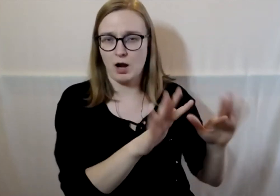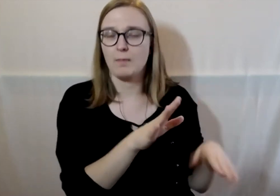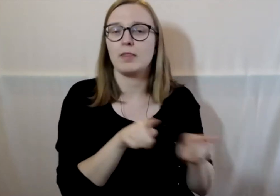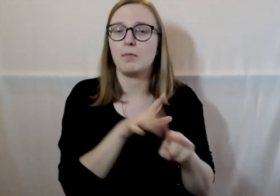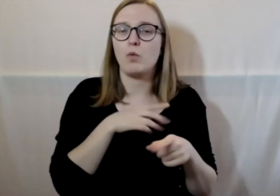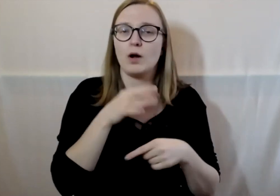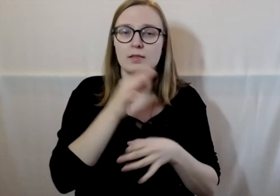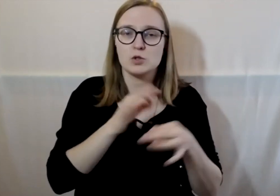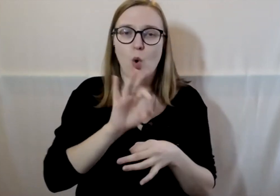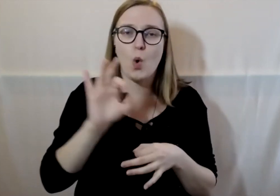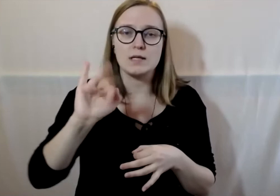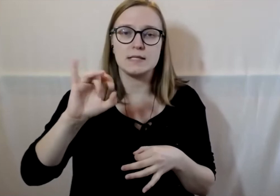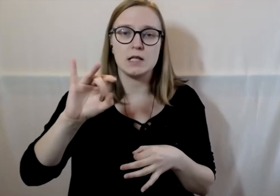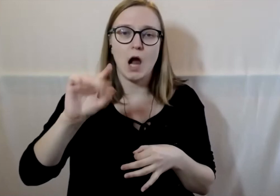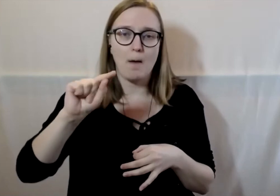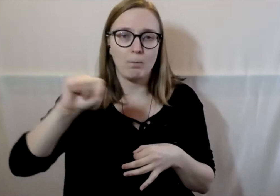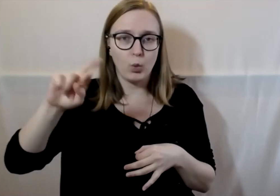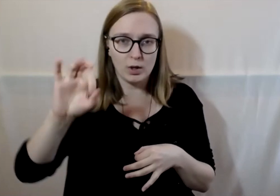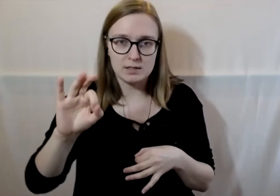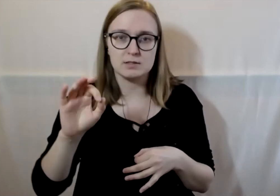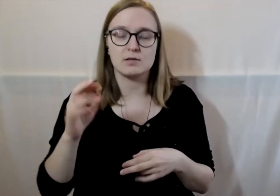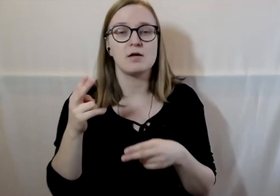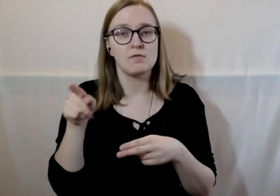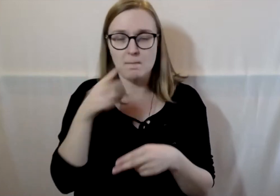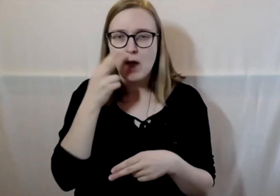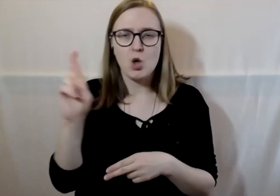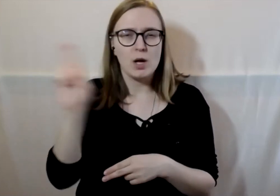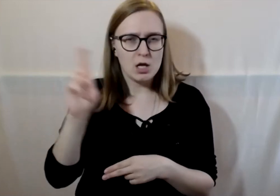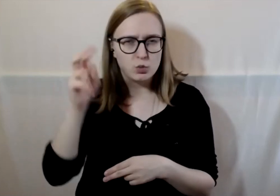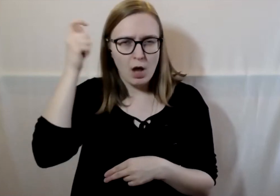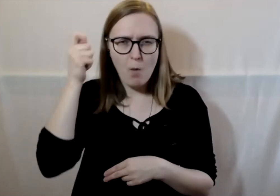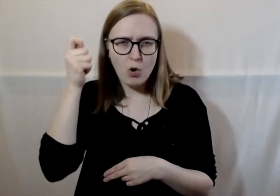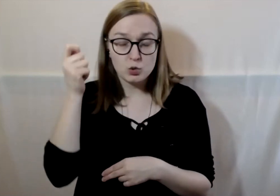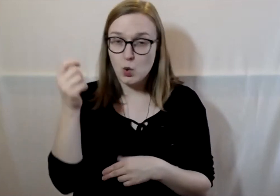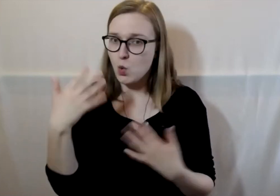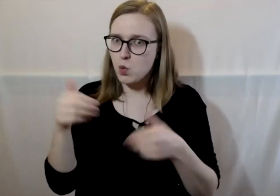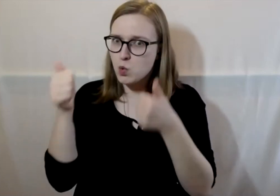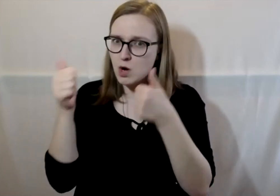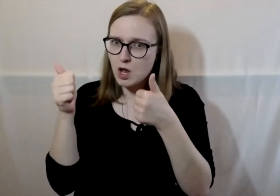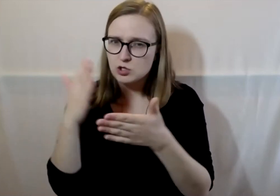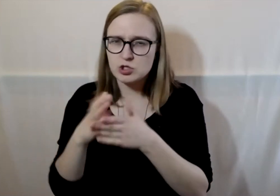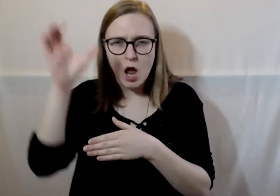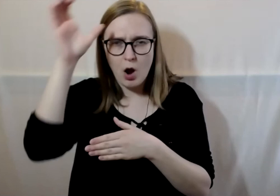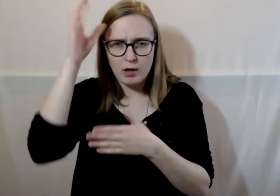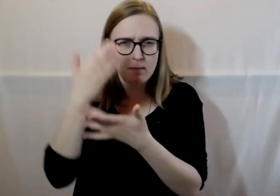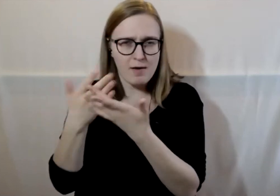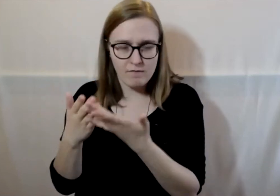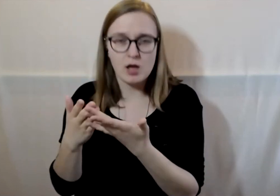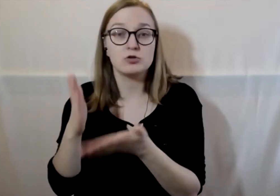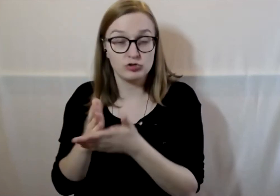They achieve a very high results in sciences, in academic sphere,